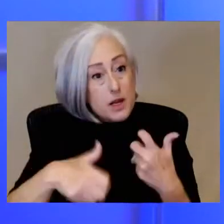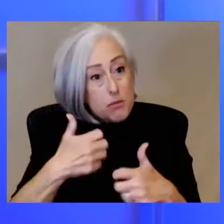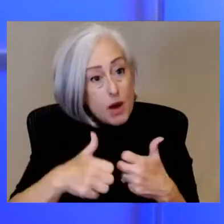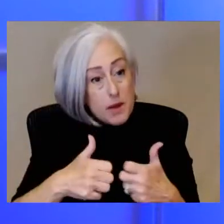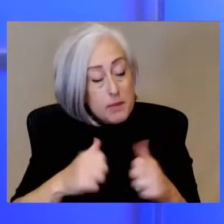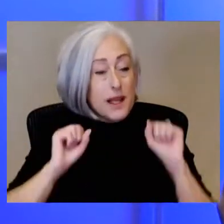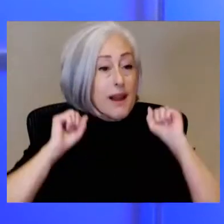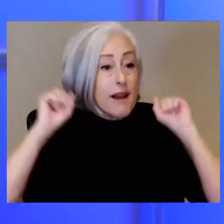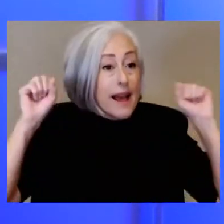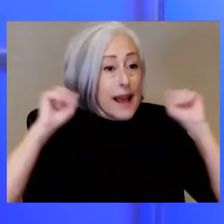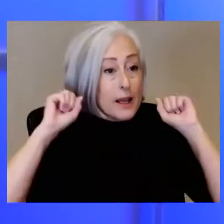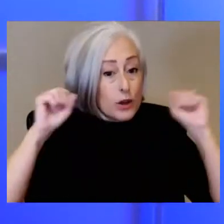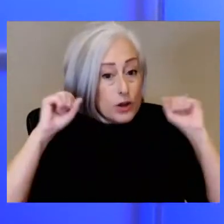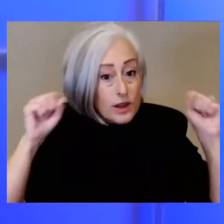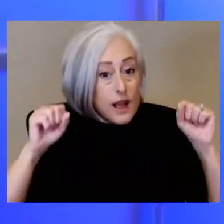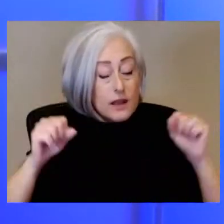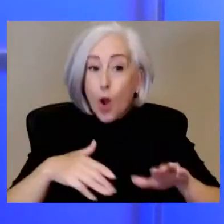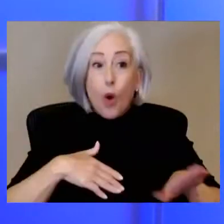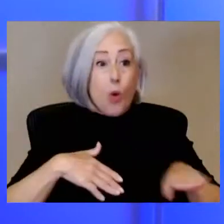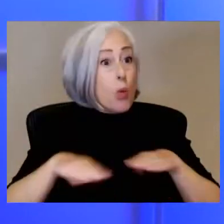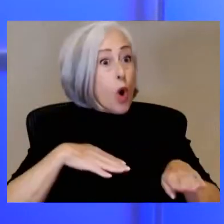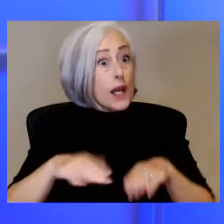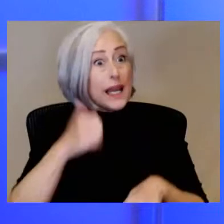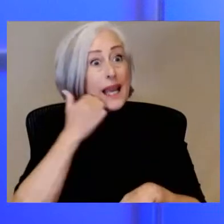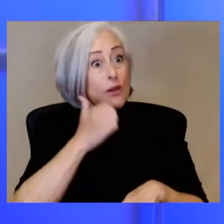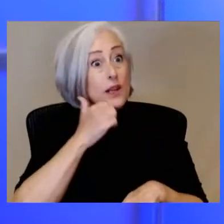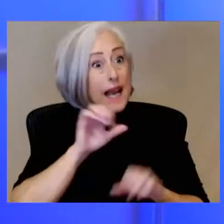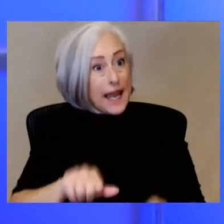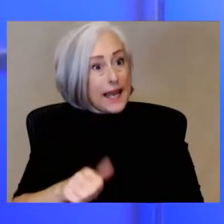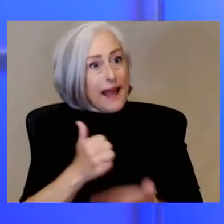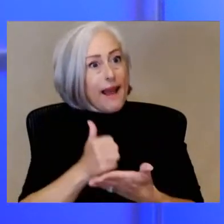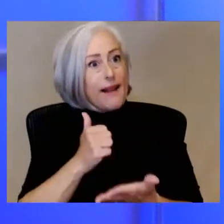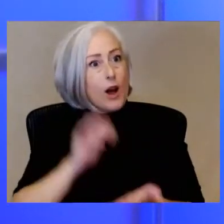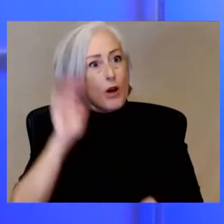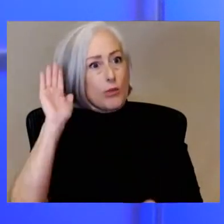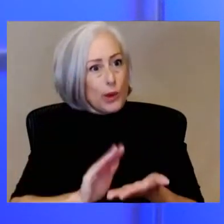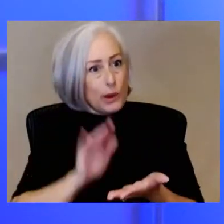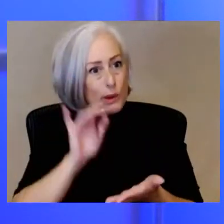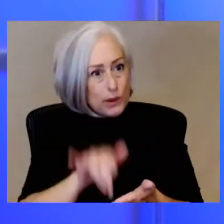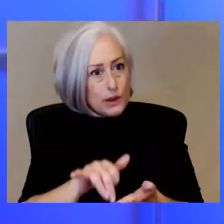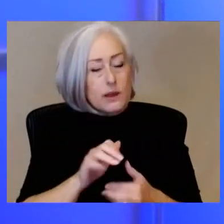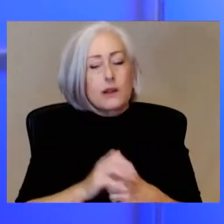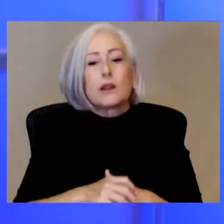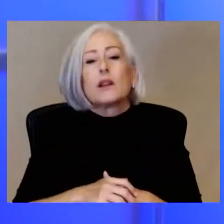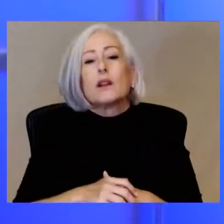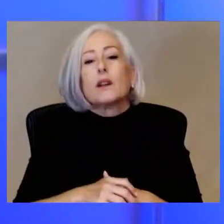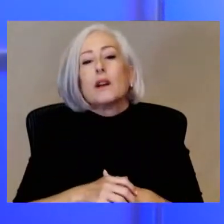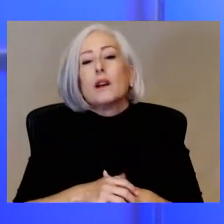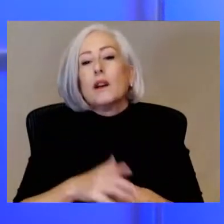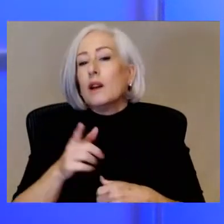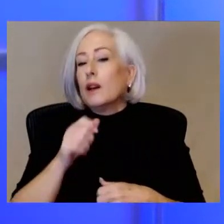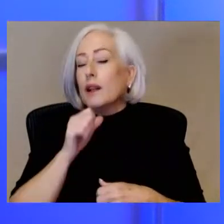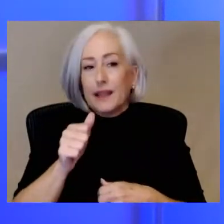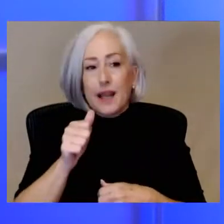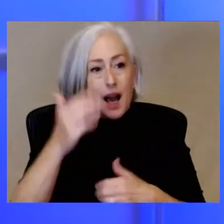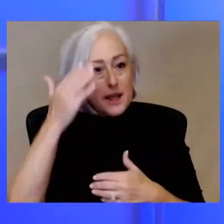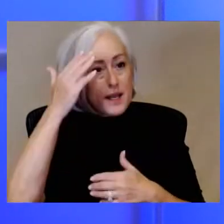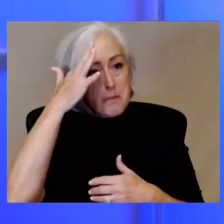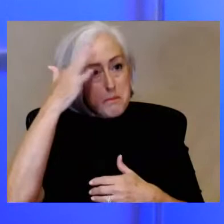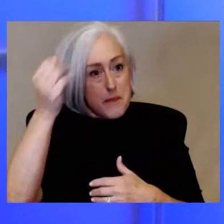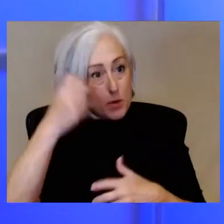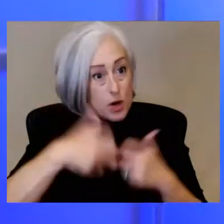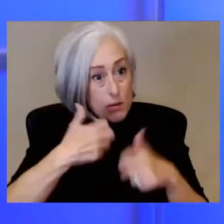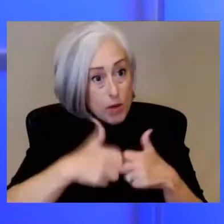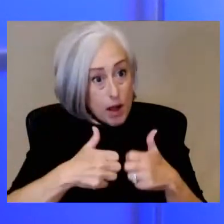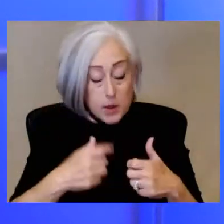exercising and just walking every day can help slow it. And then if you don't have memory problems, we think